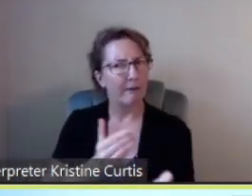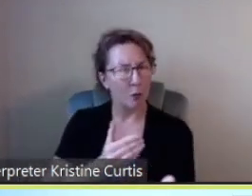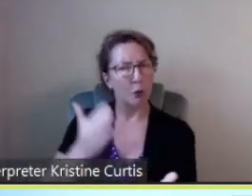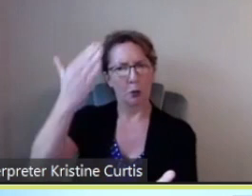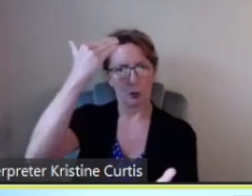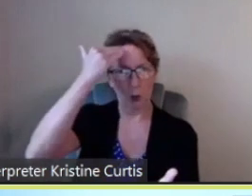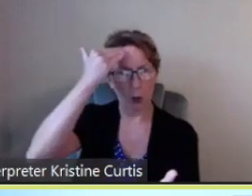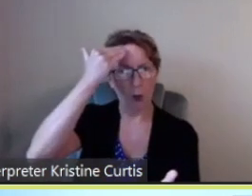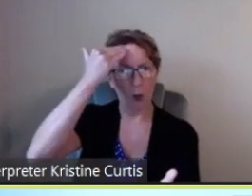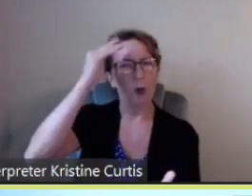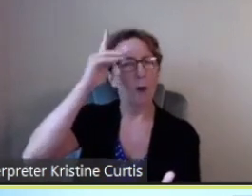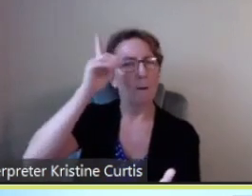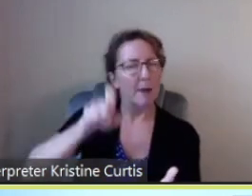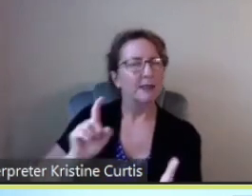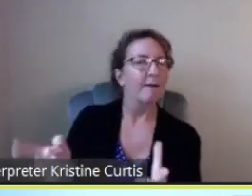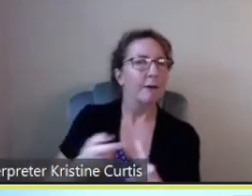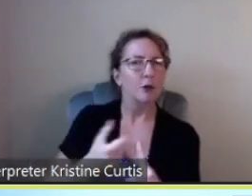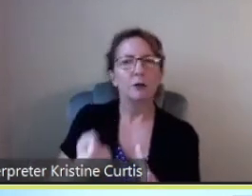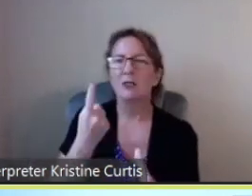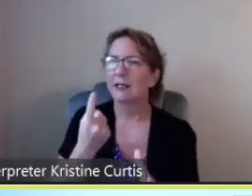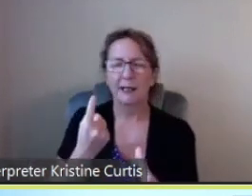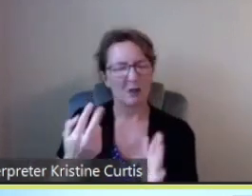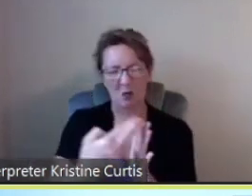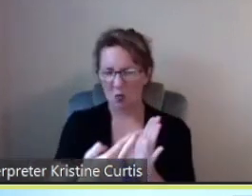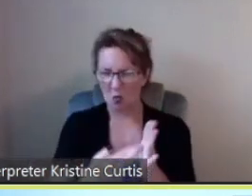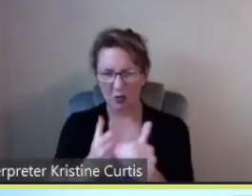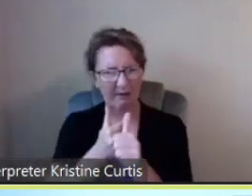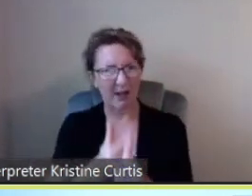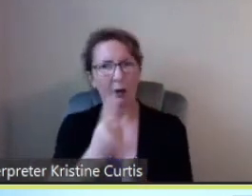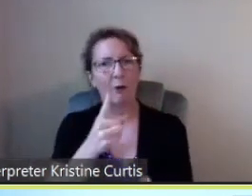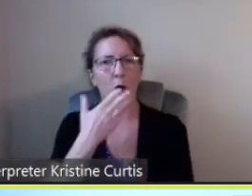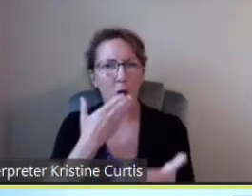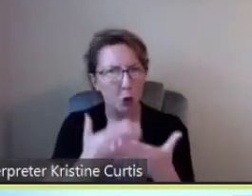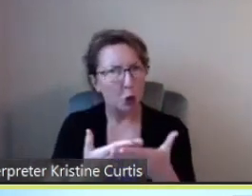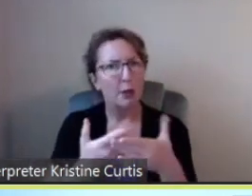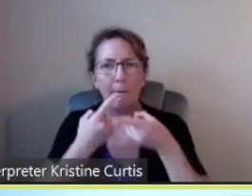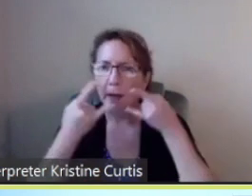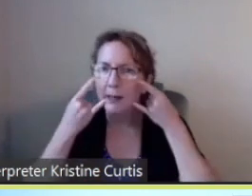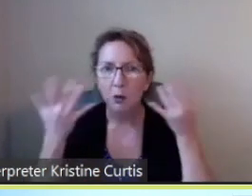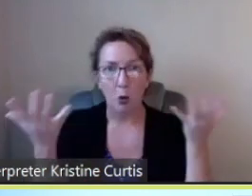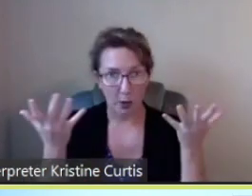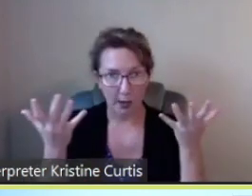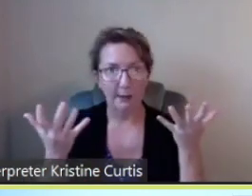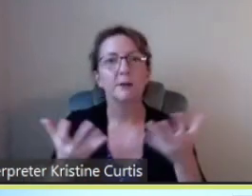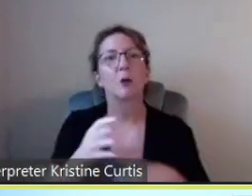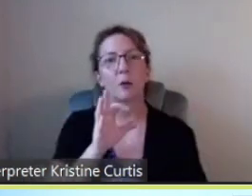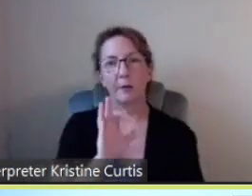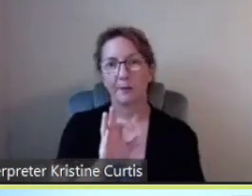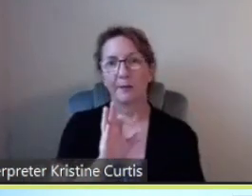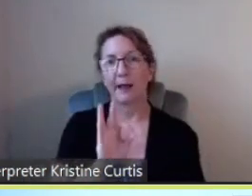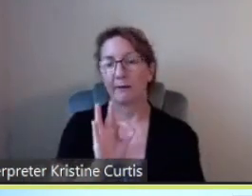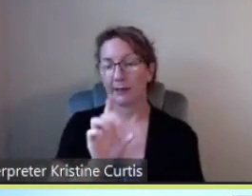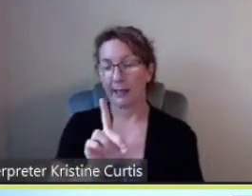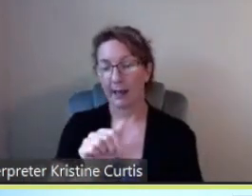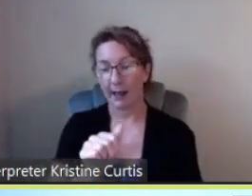understand what are the criteria for a good mask. So FDA and CDC actually gave their recommendations on these criteria, and